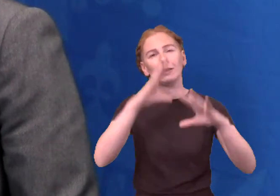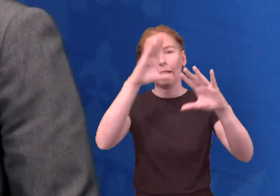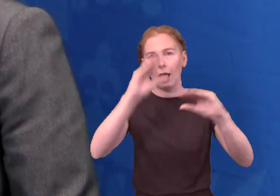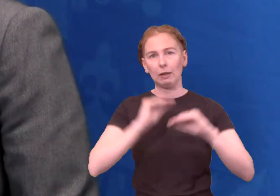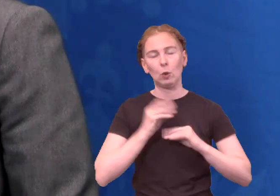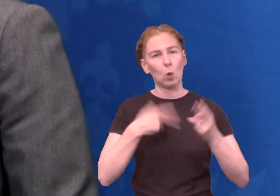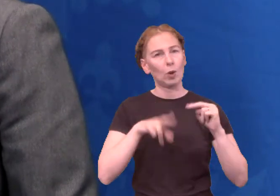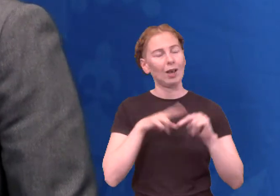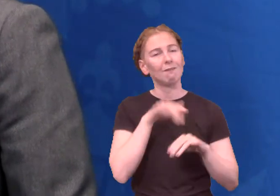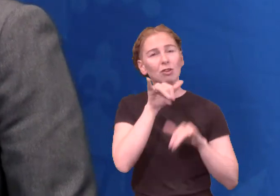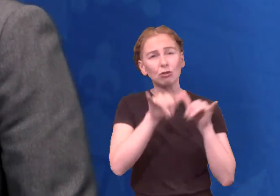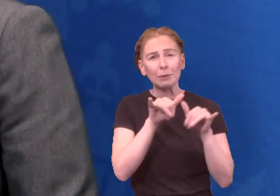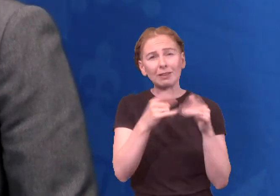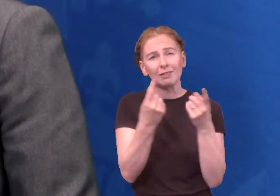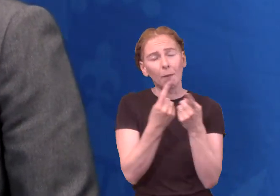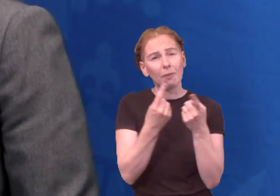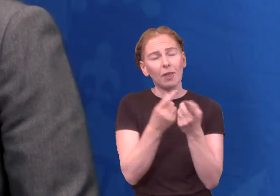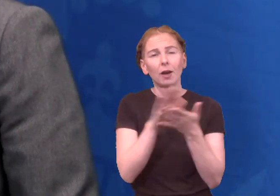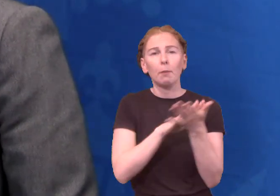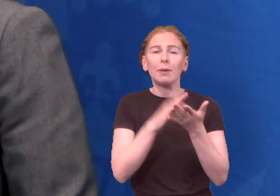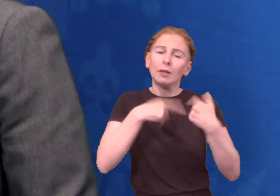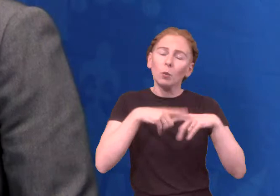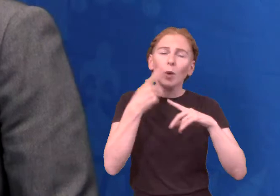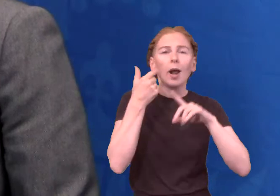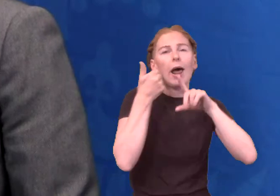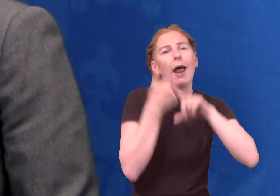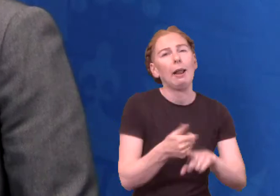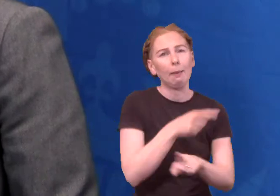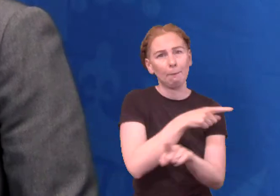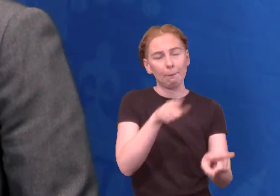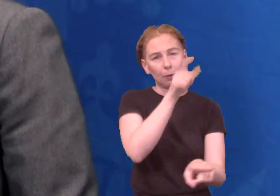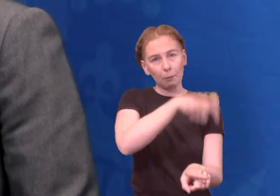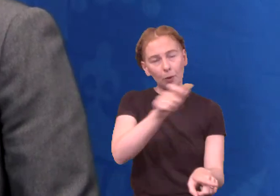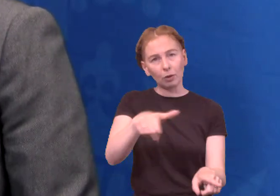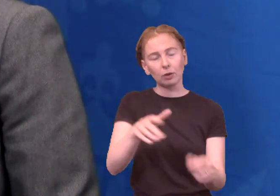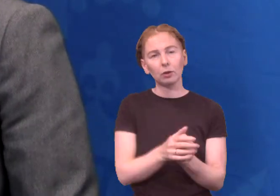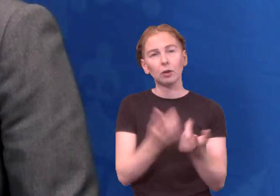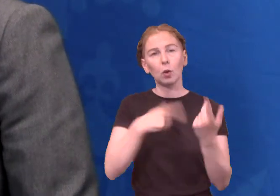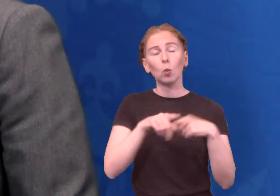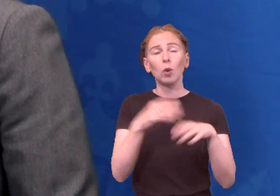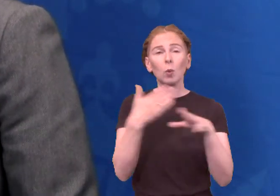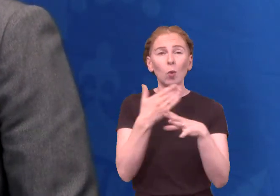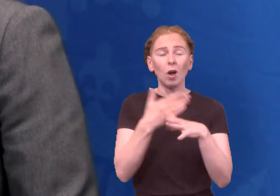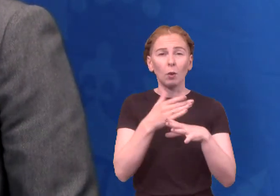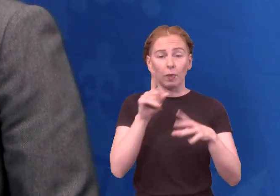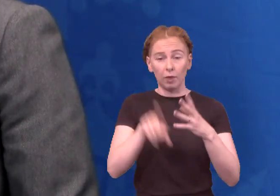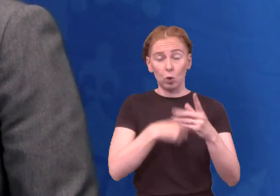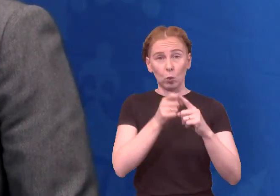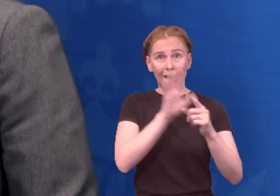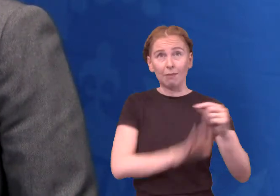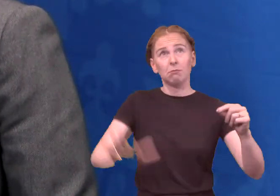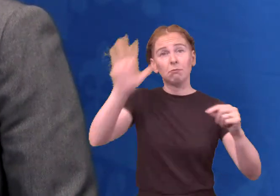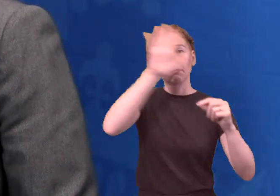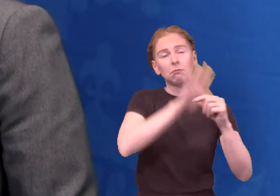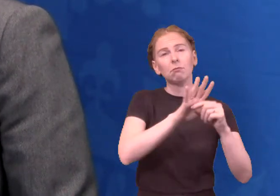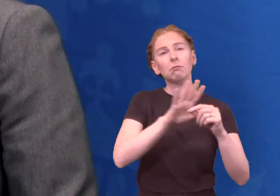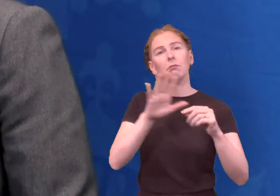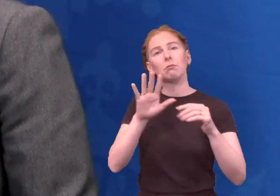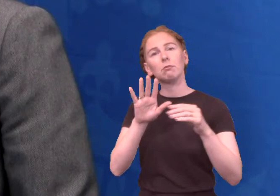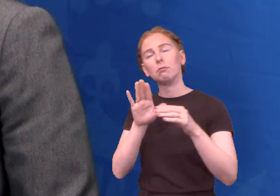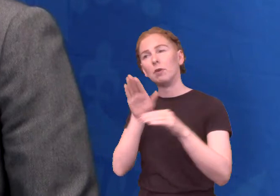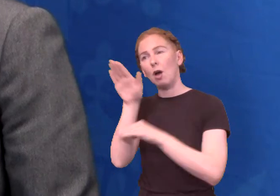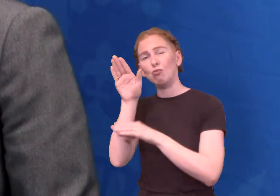with partners across the county and across the country and internationally to try and